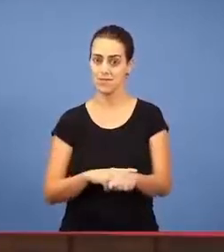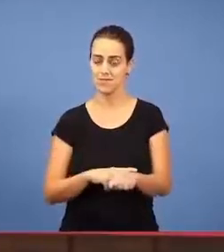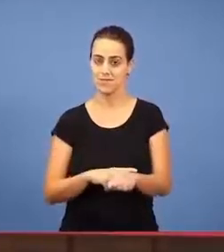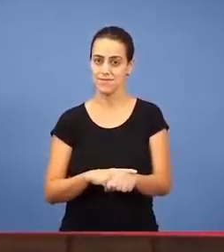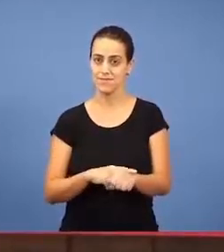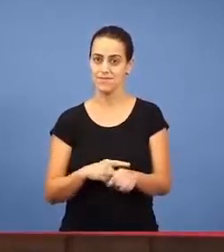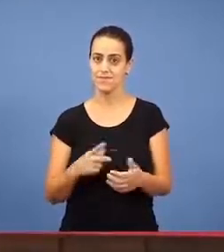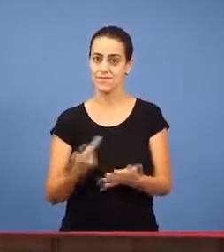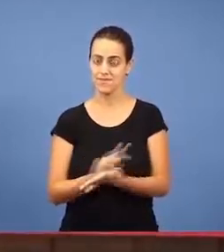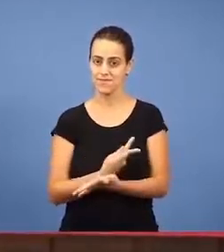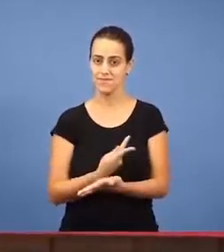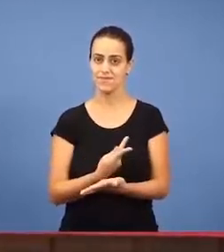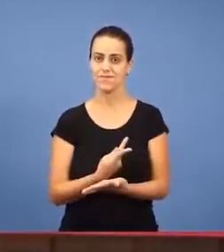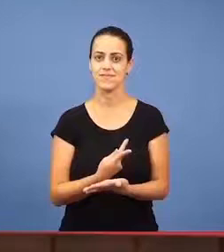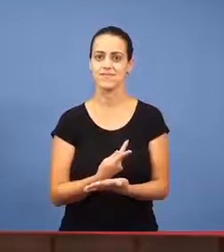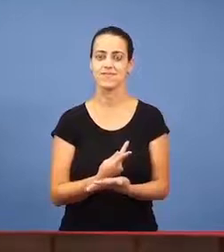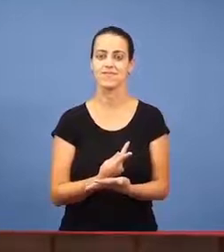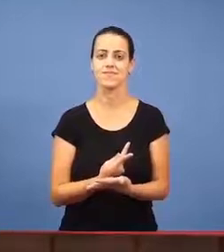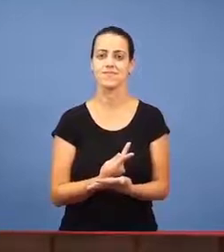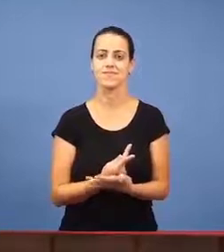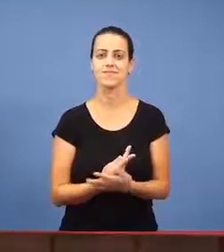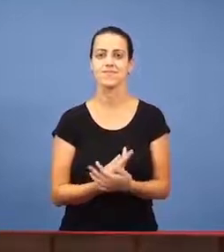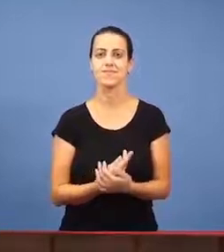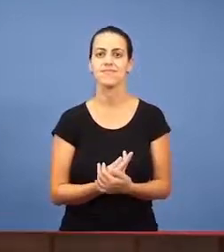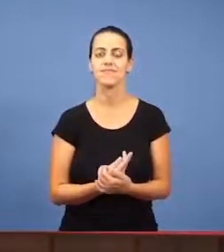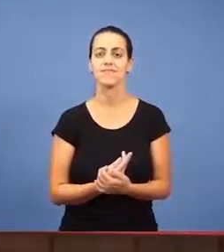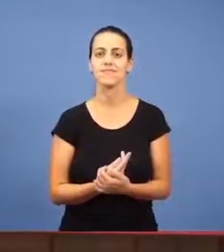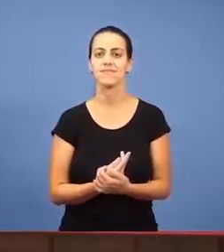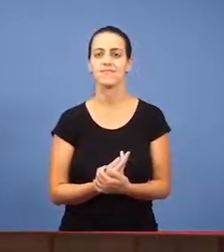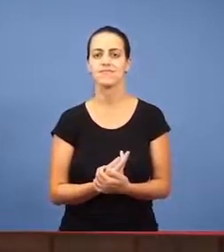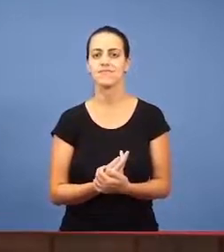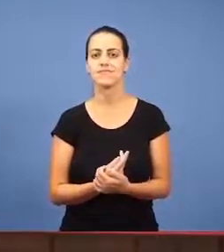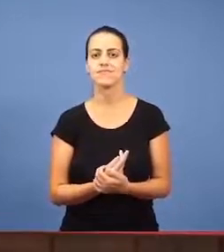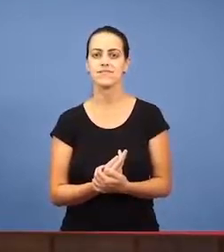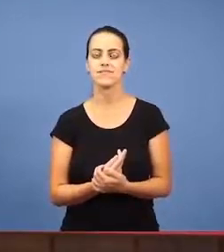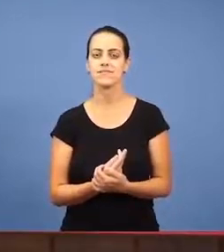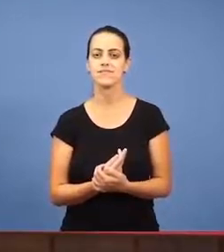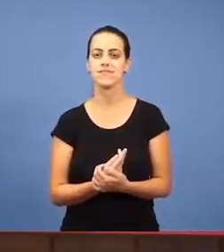moment, a few of us felt like